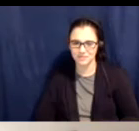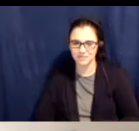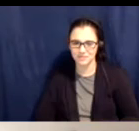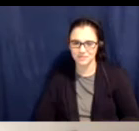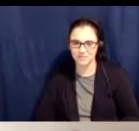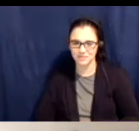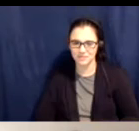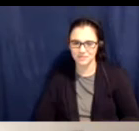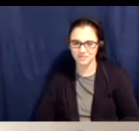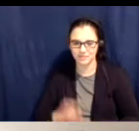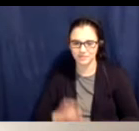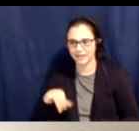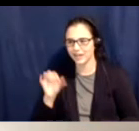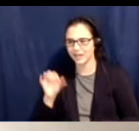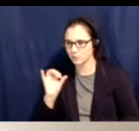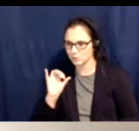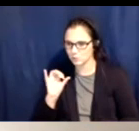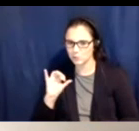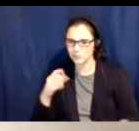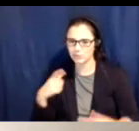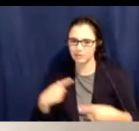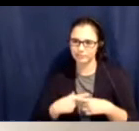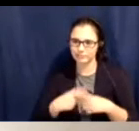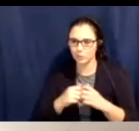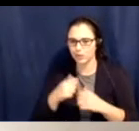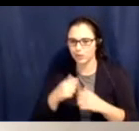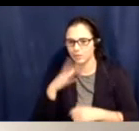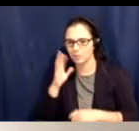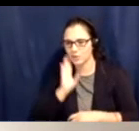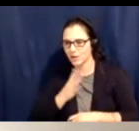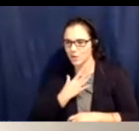Even here, I mean, just the contrast with the brown and the white.